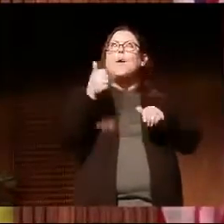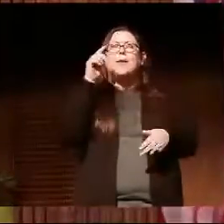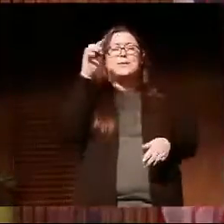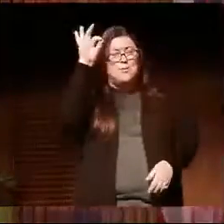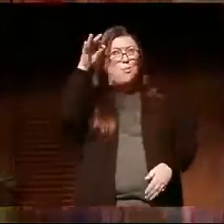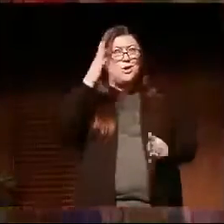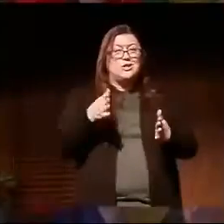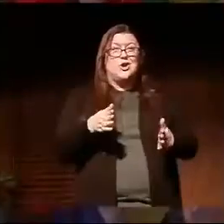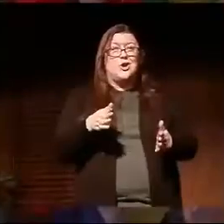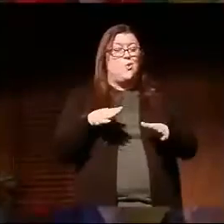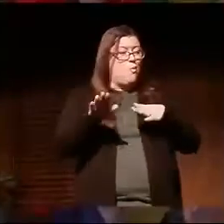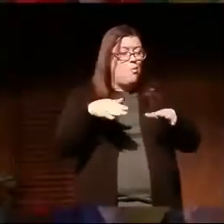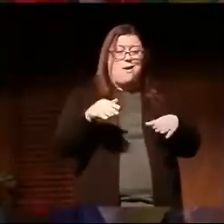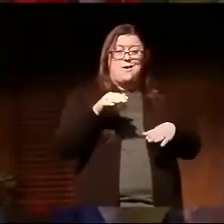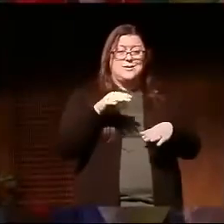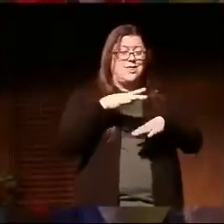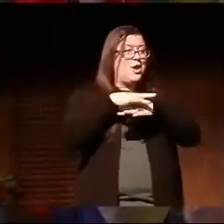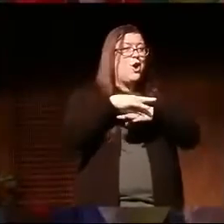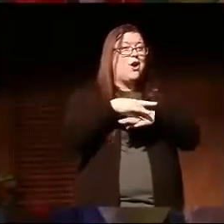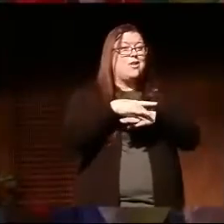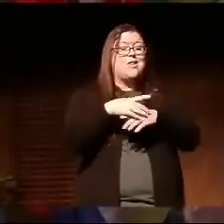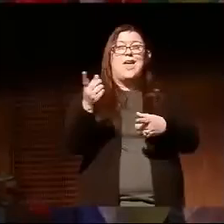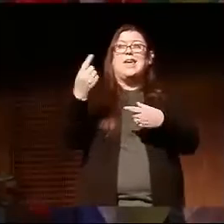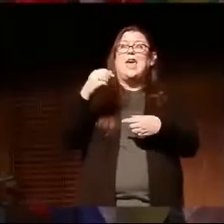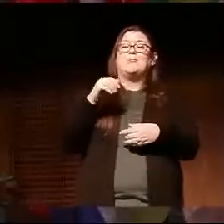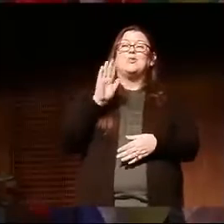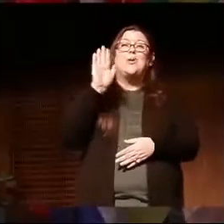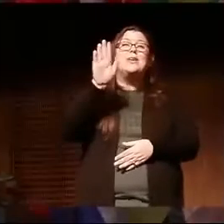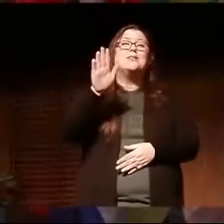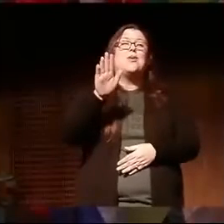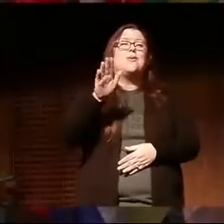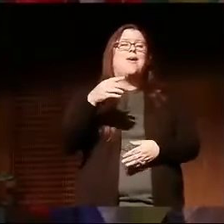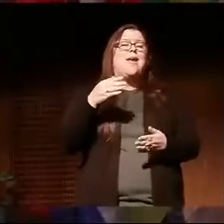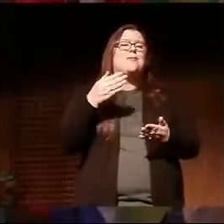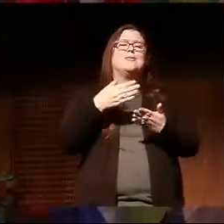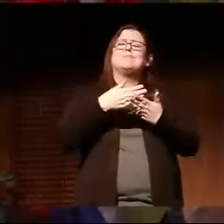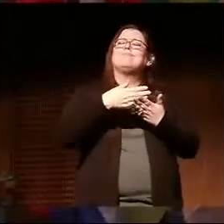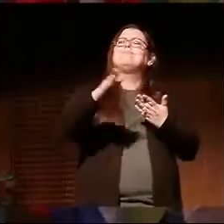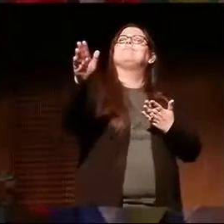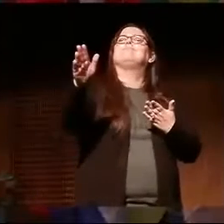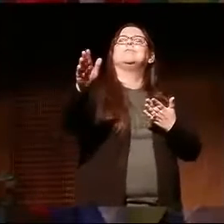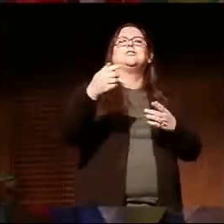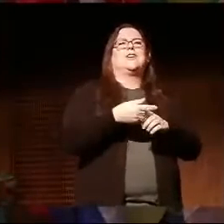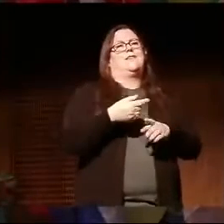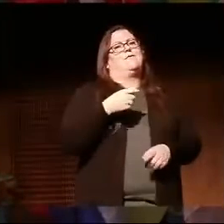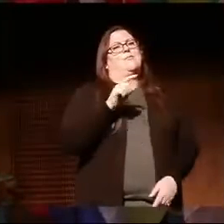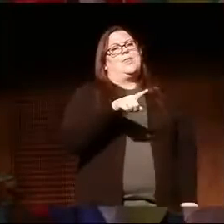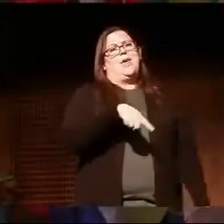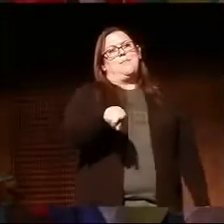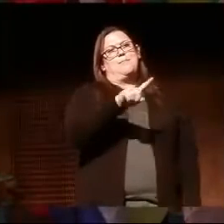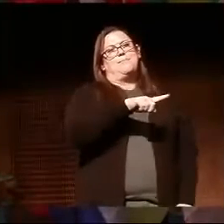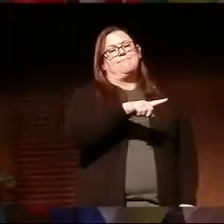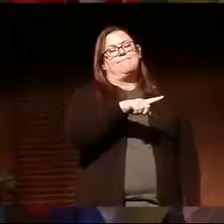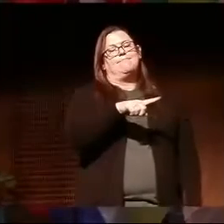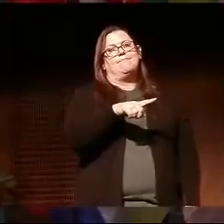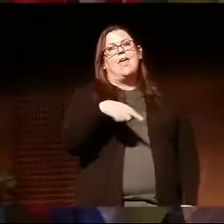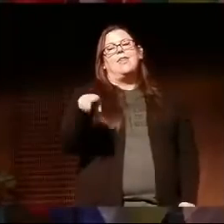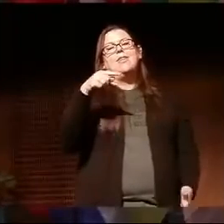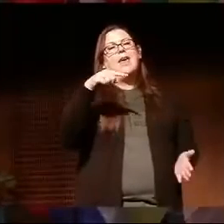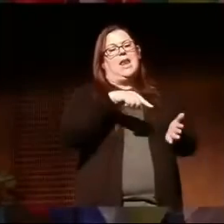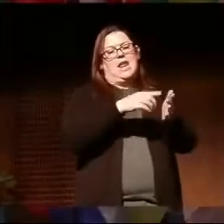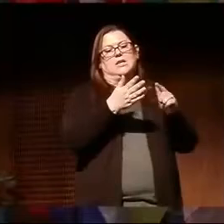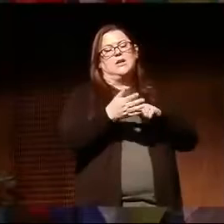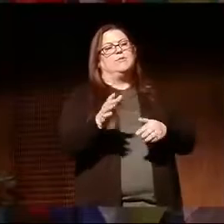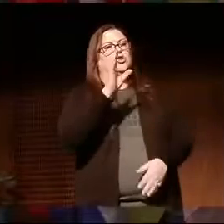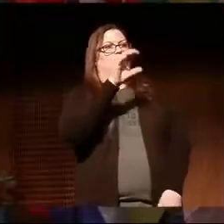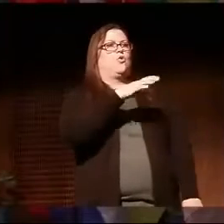planet came to his own and was rejected by them. They nailed him to a cross for it. Even here in this